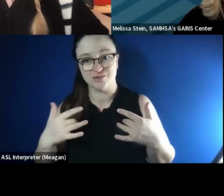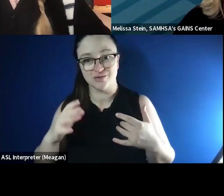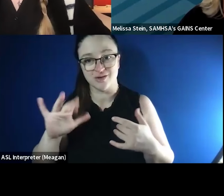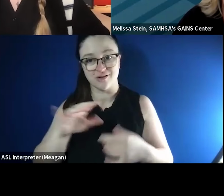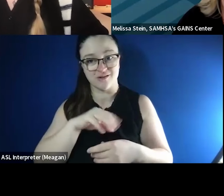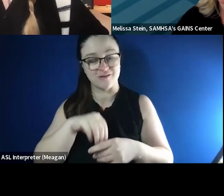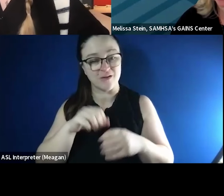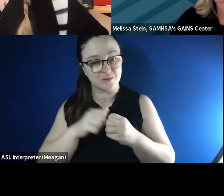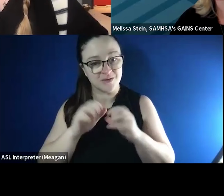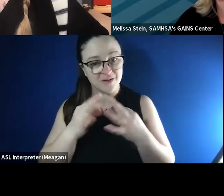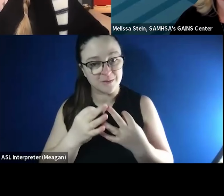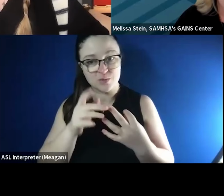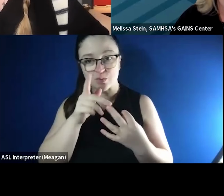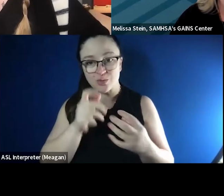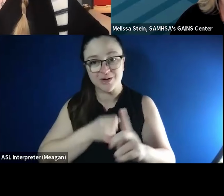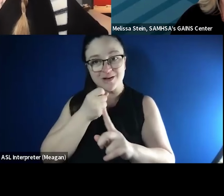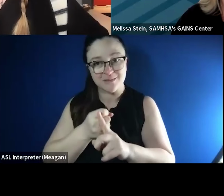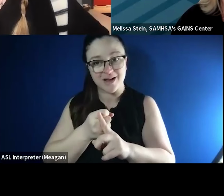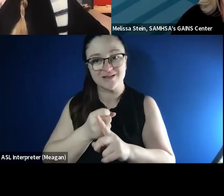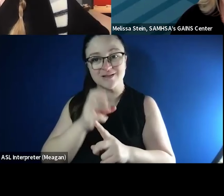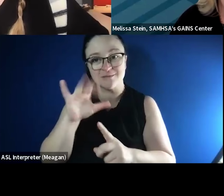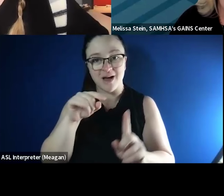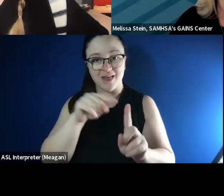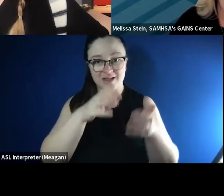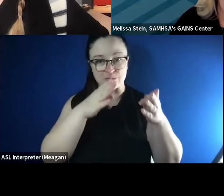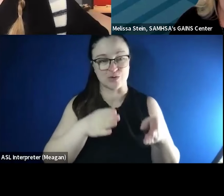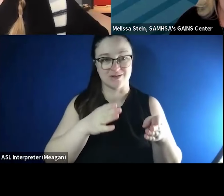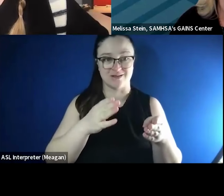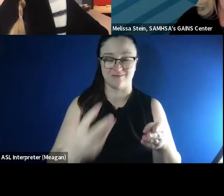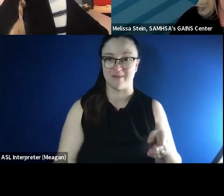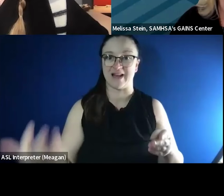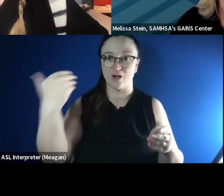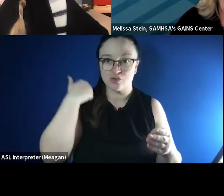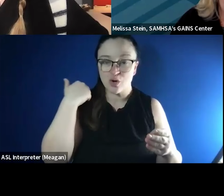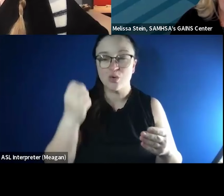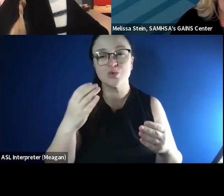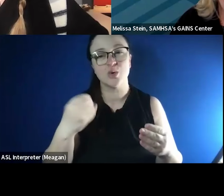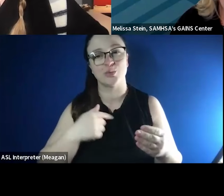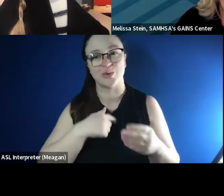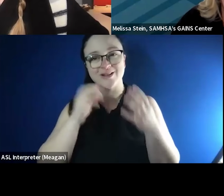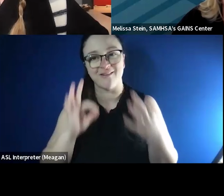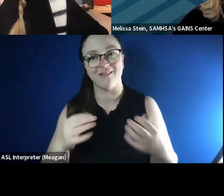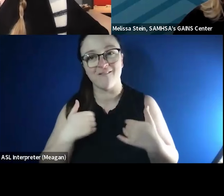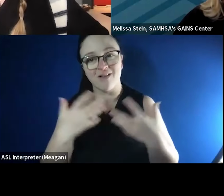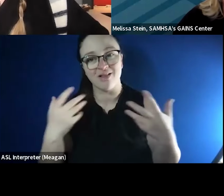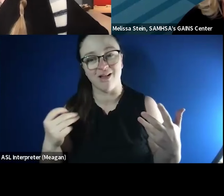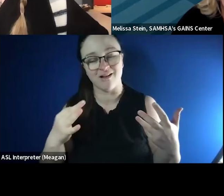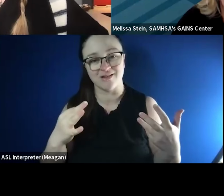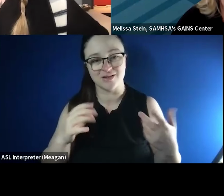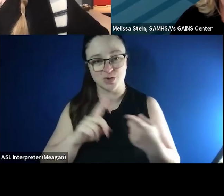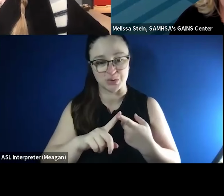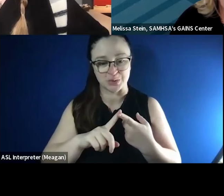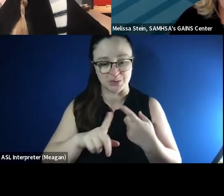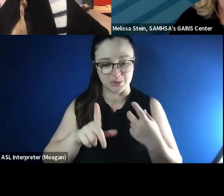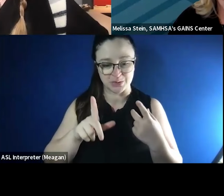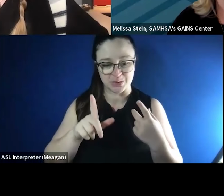the families that may have been impacted by the person years ago. And so we definitely have a lot to grapple with. And I think that's